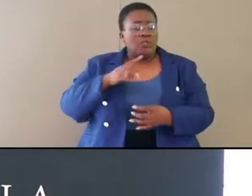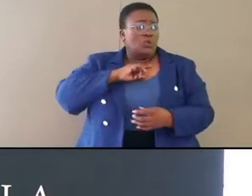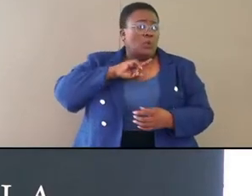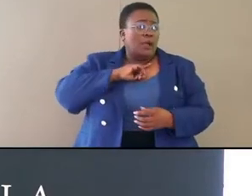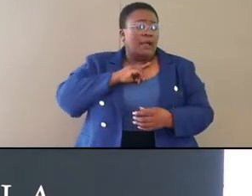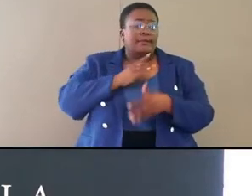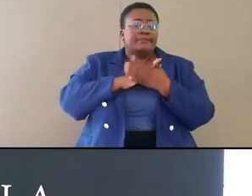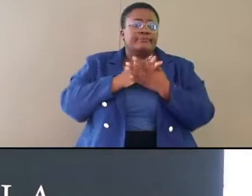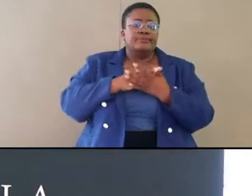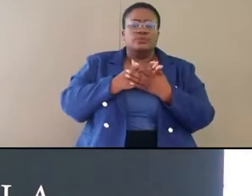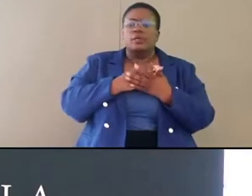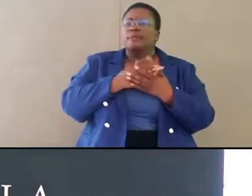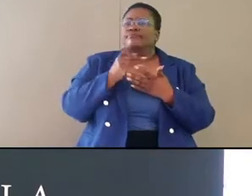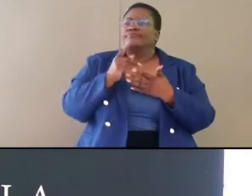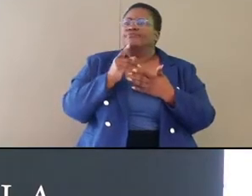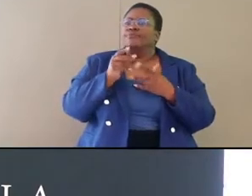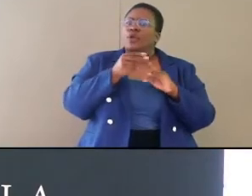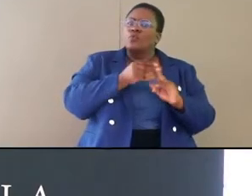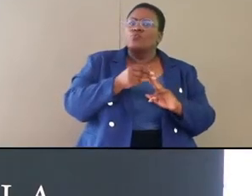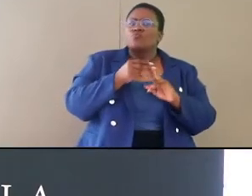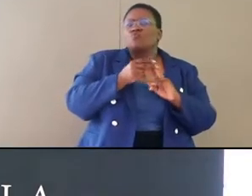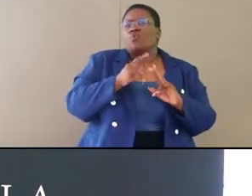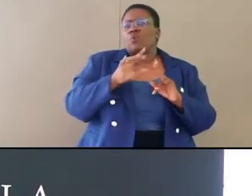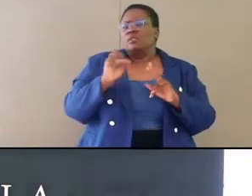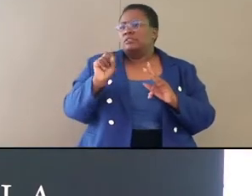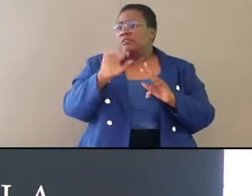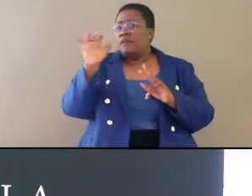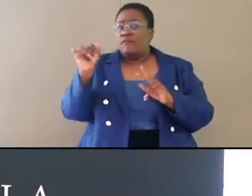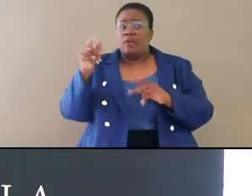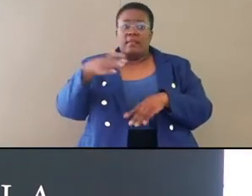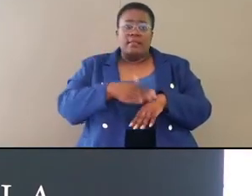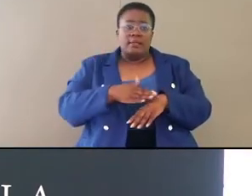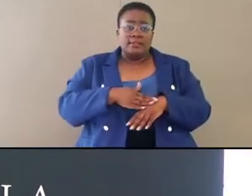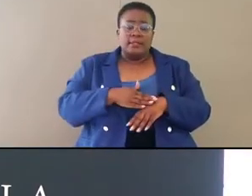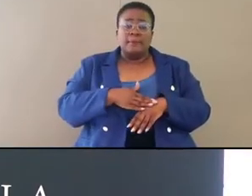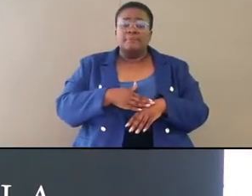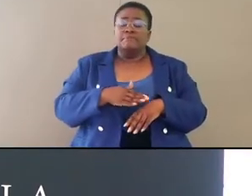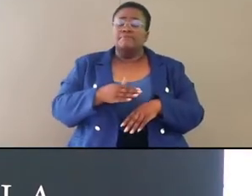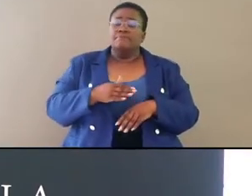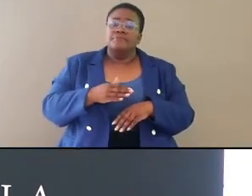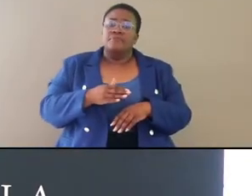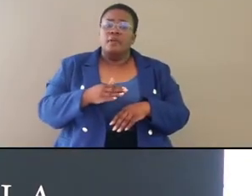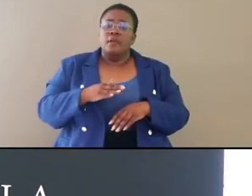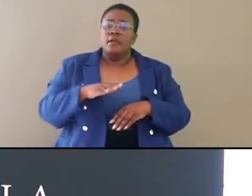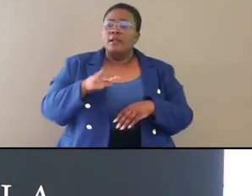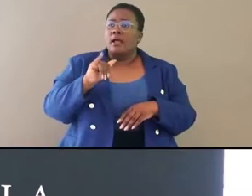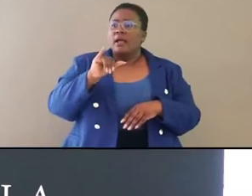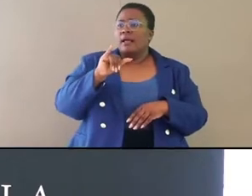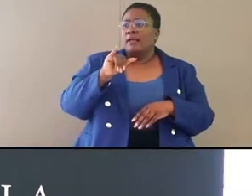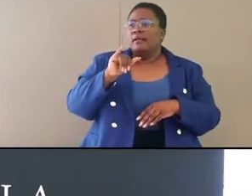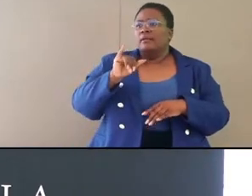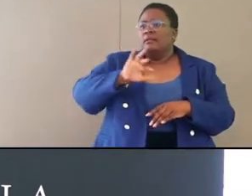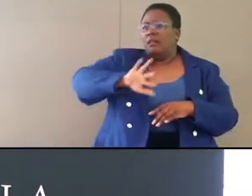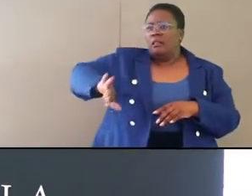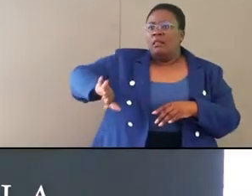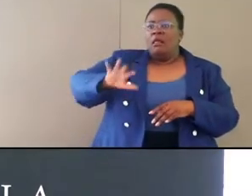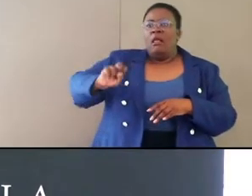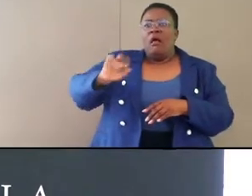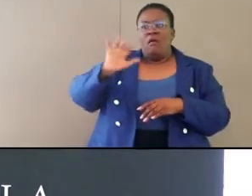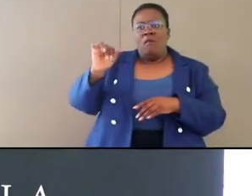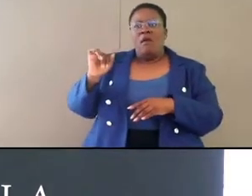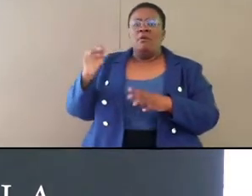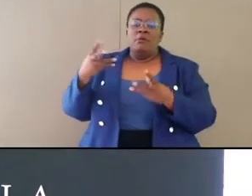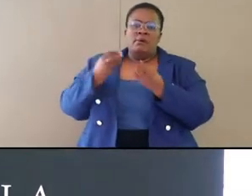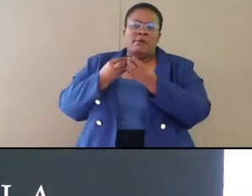the Soviet Union then and South Africa then and the isolation of South Africa made it very difficult. So I would